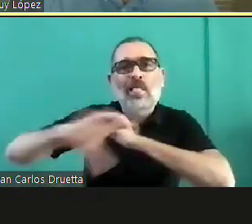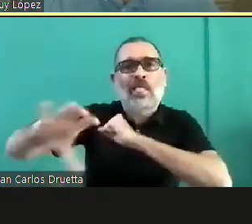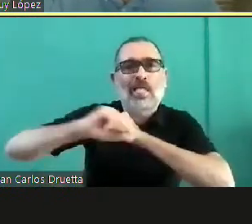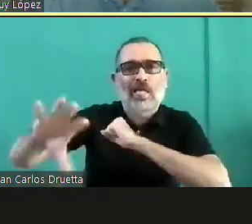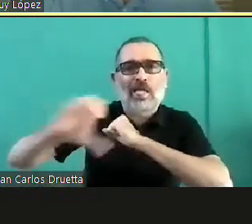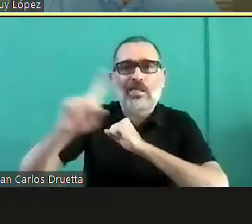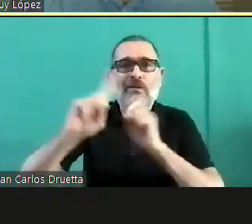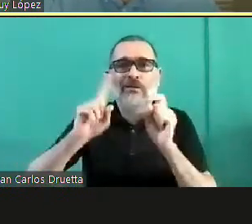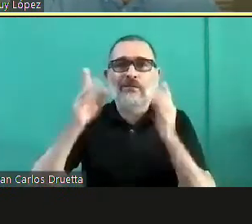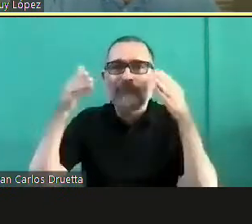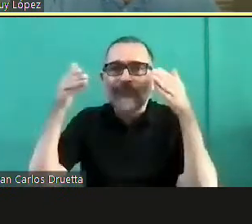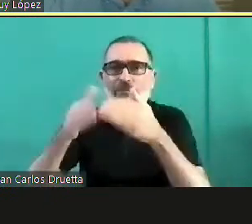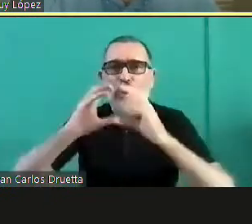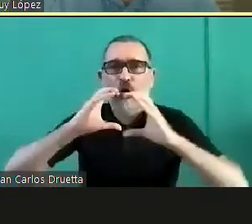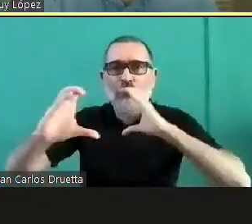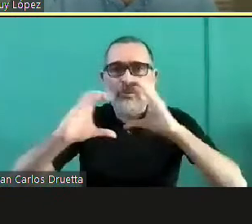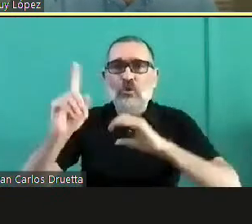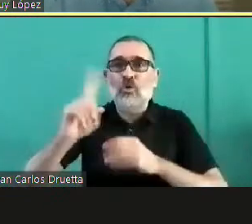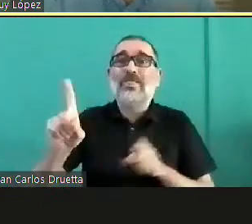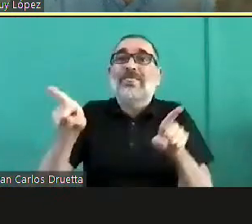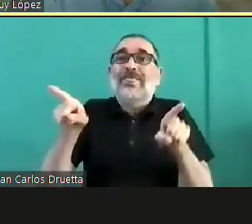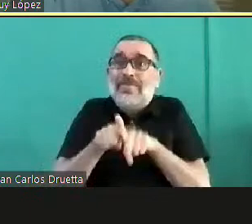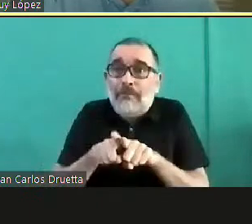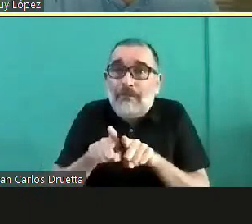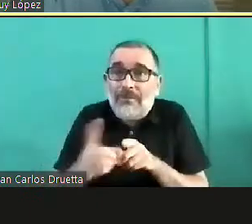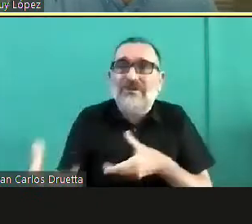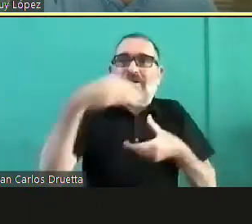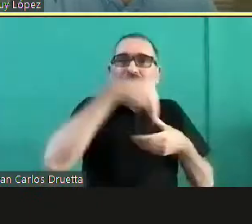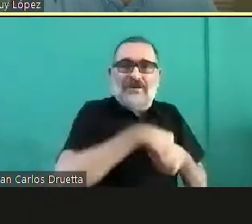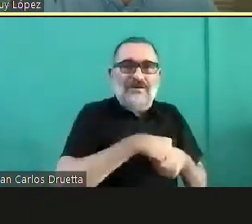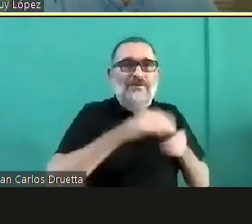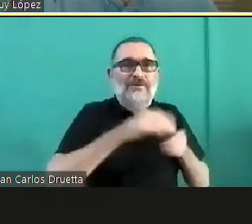behavior. Another component that is mentioned is that of